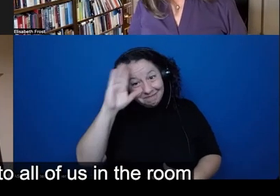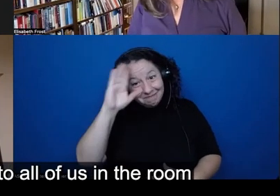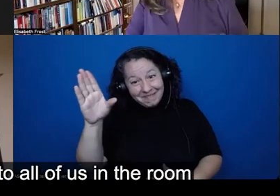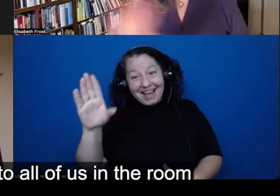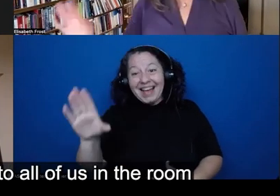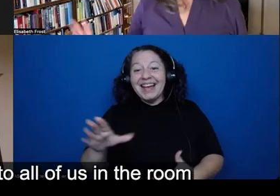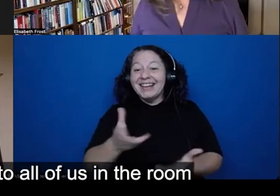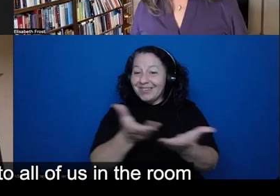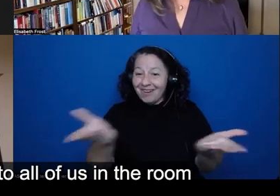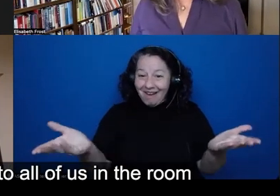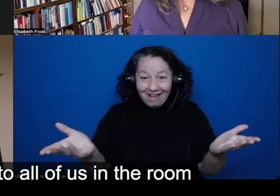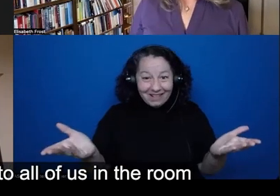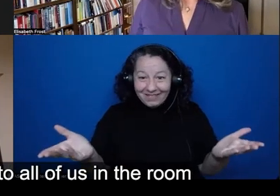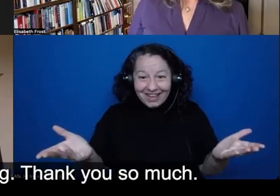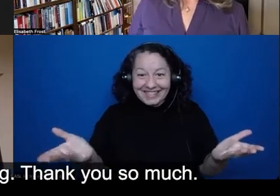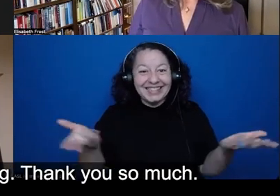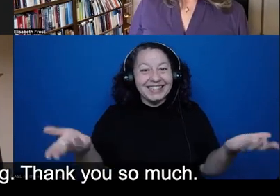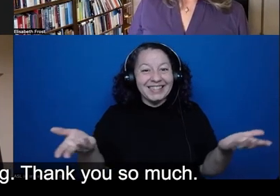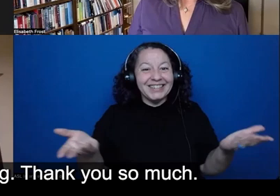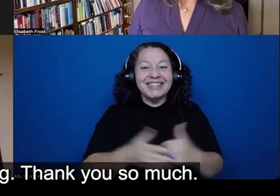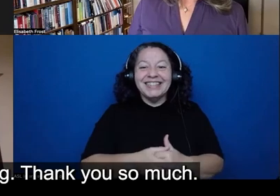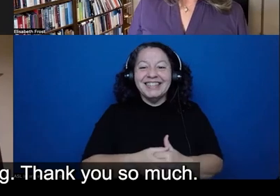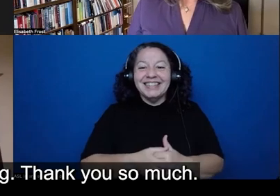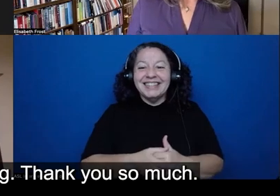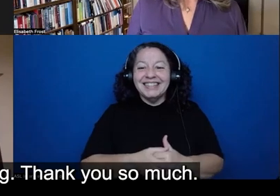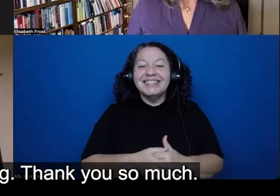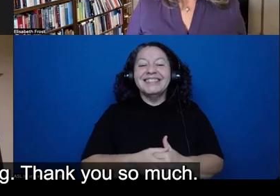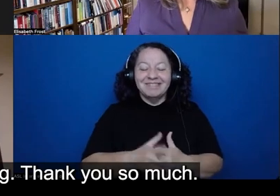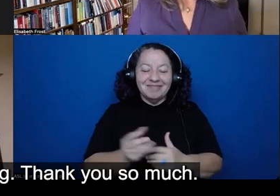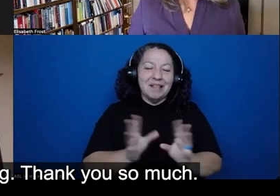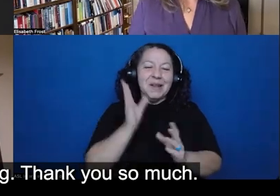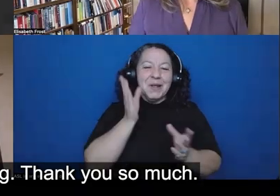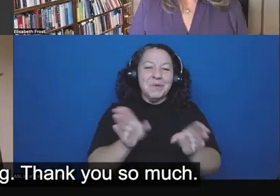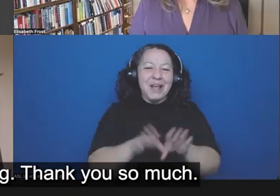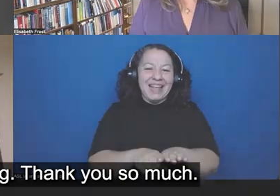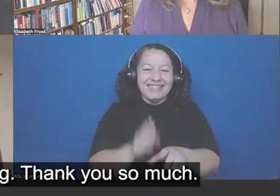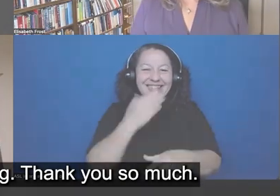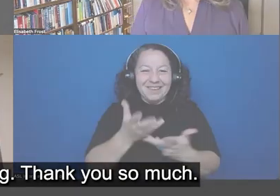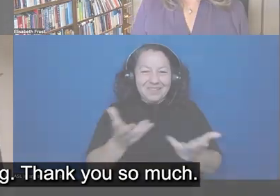of us in the room and the meeting. Thank you so much.